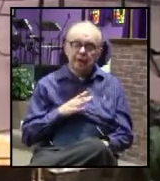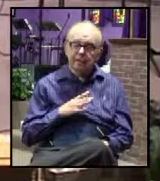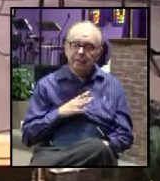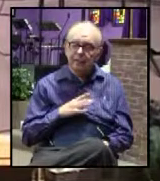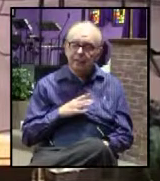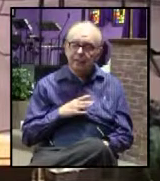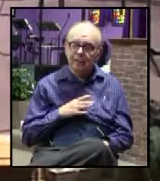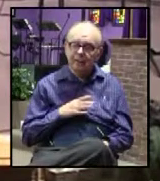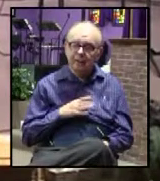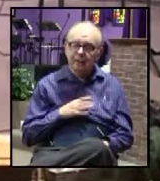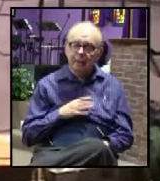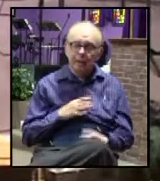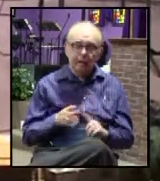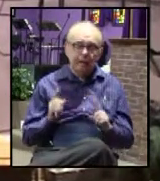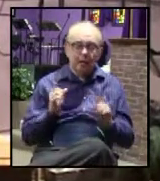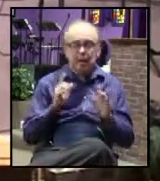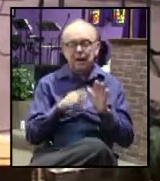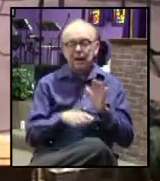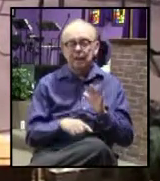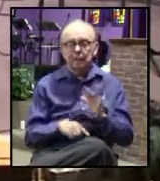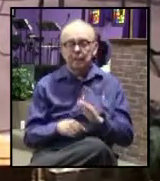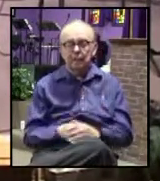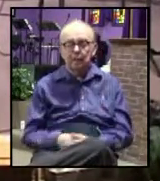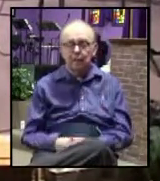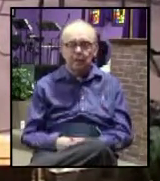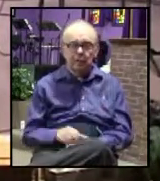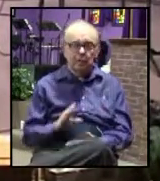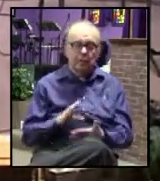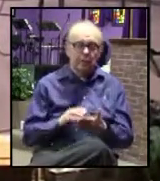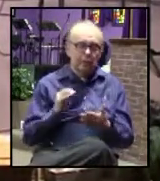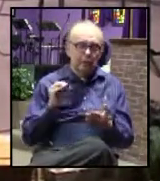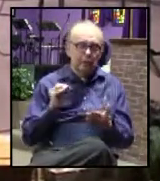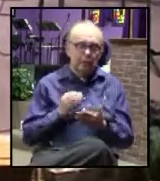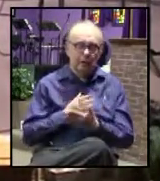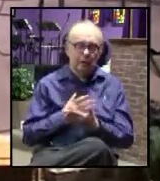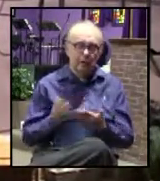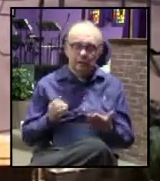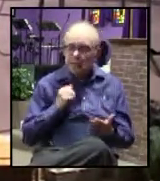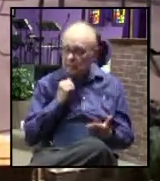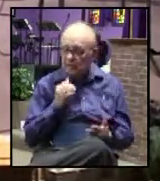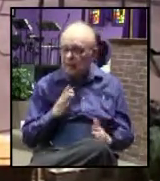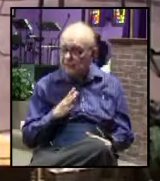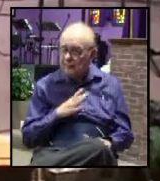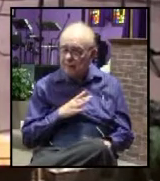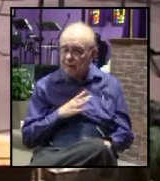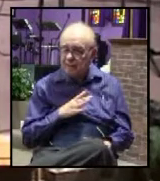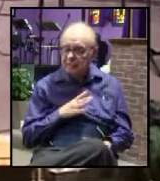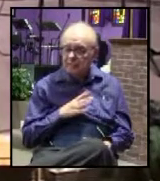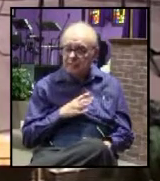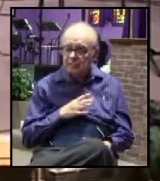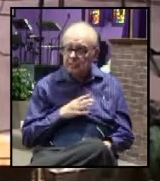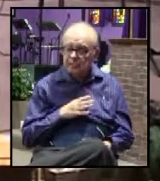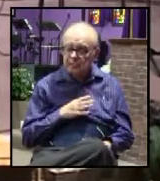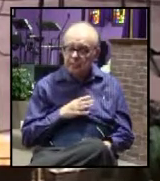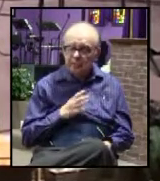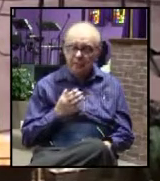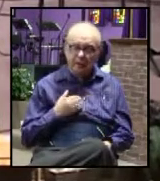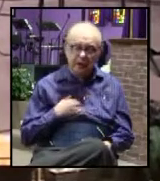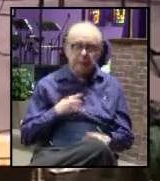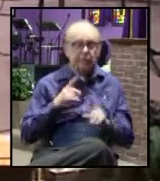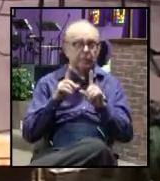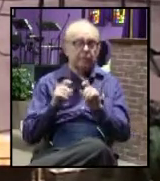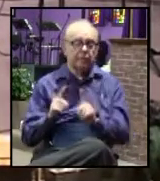fine. But later on, you find out everything wasn't fine. They had